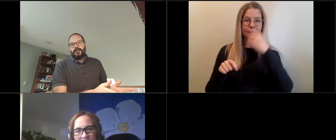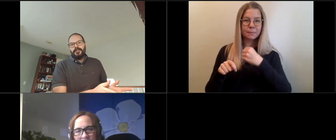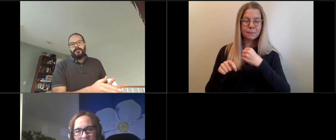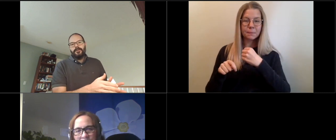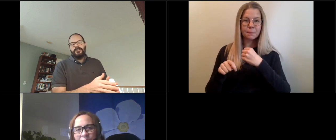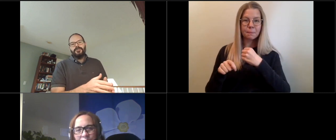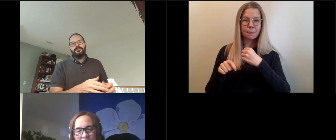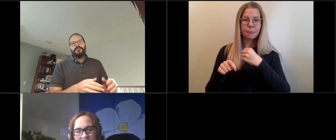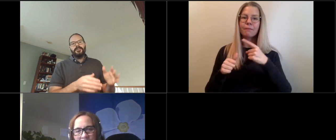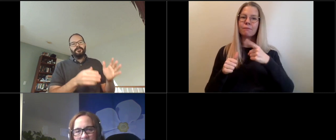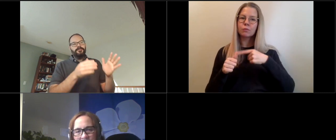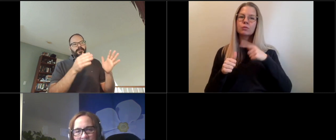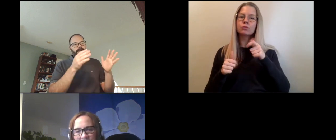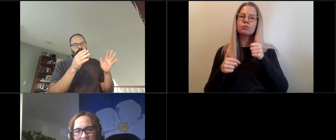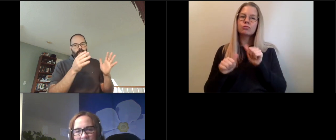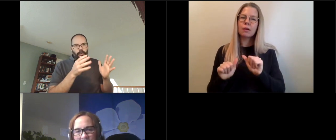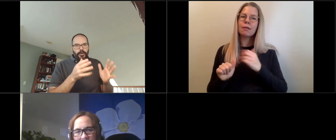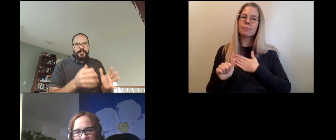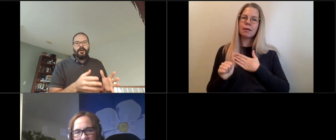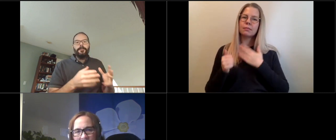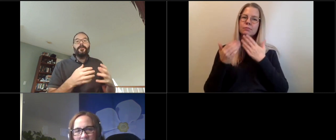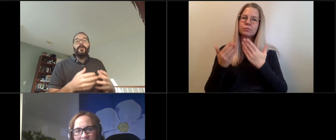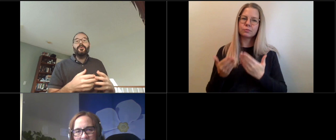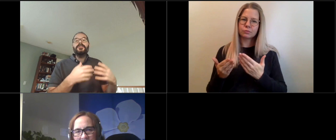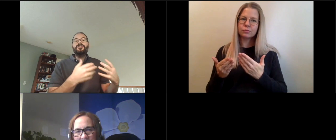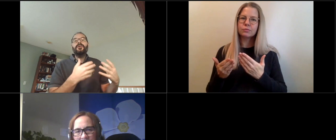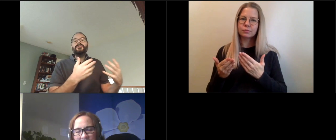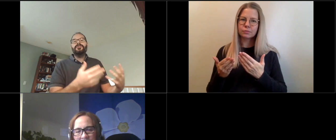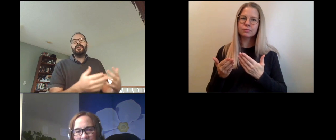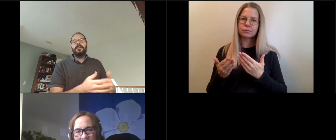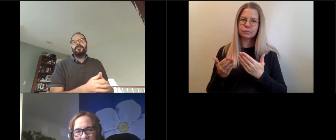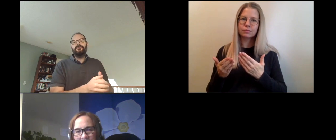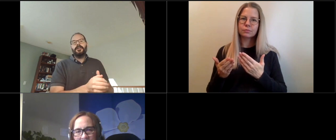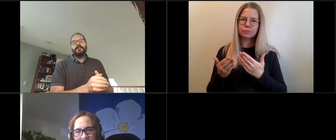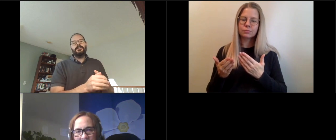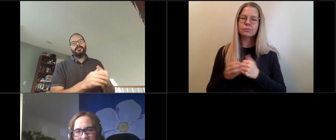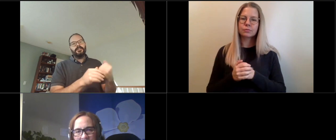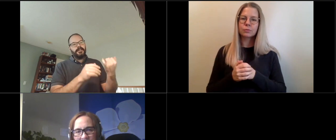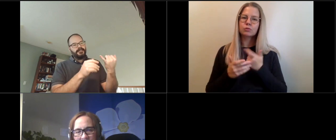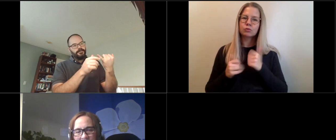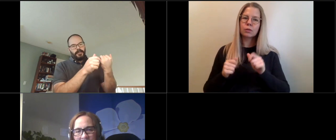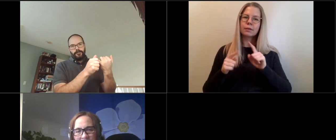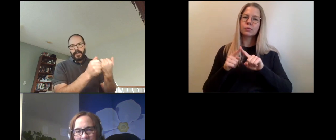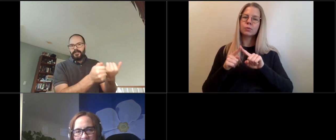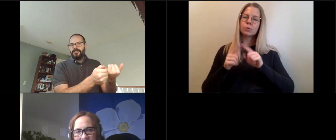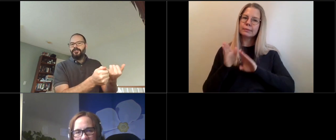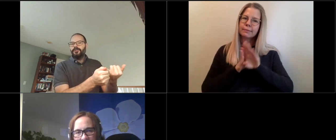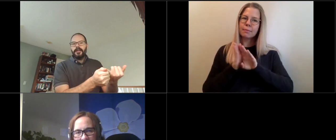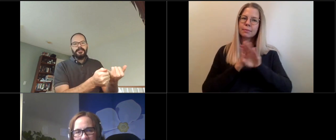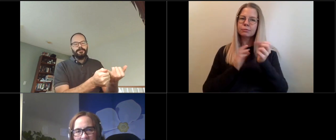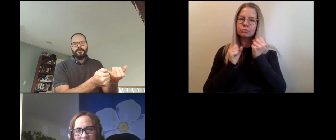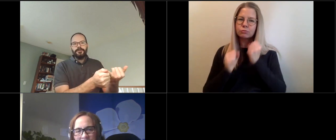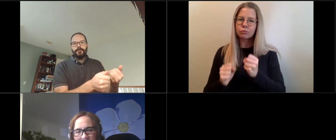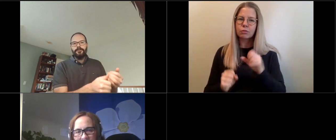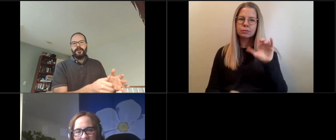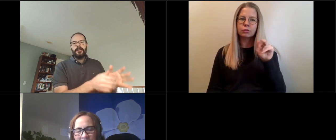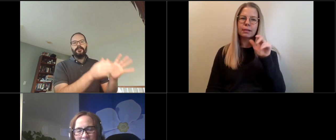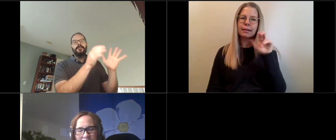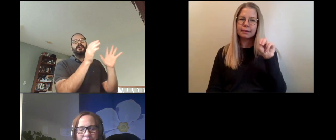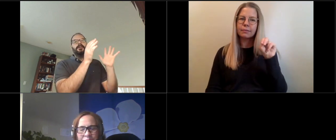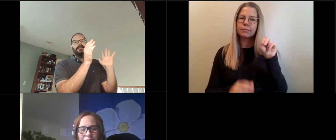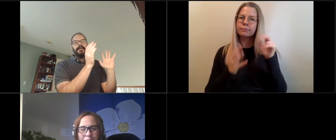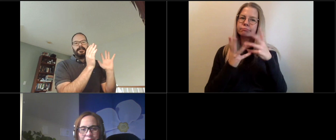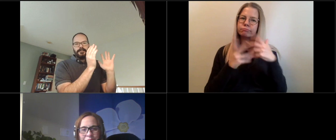I'm talking about in terms of working on promoting strong circadian regulation. That's managing your light exposure